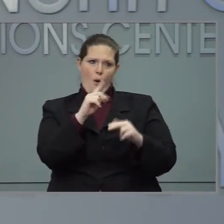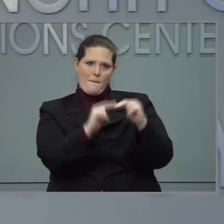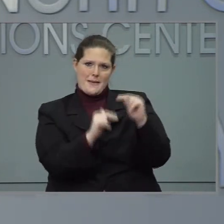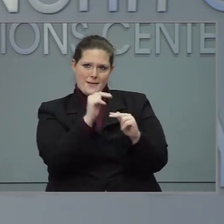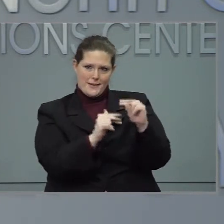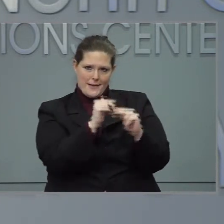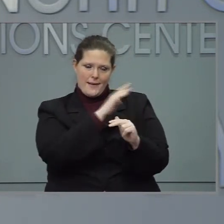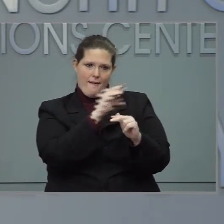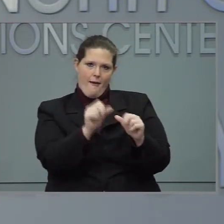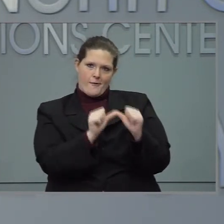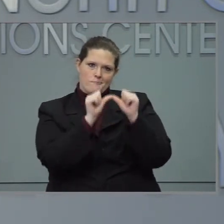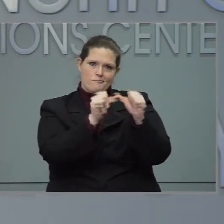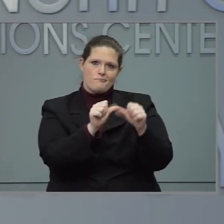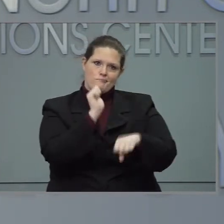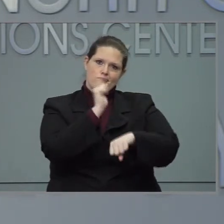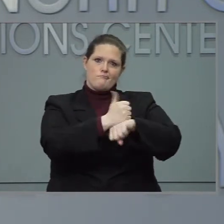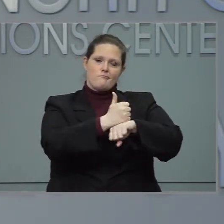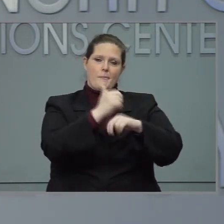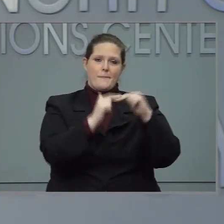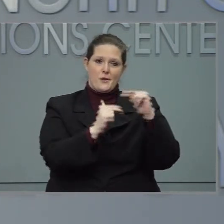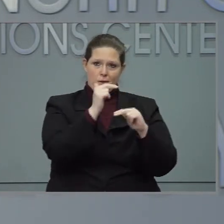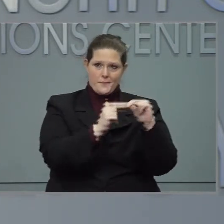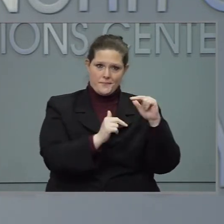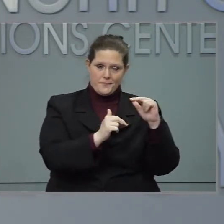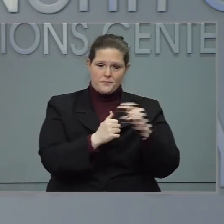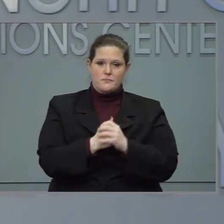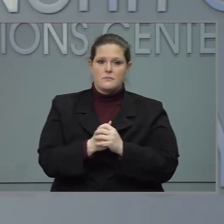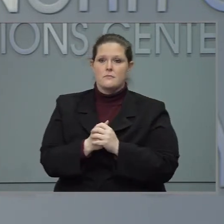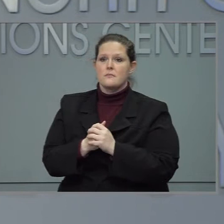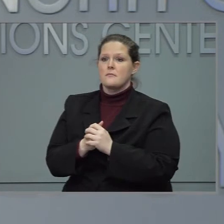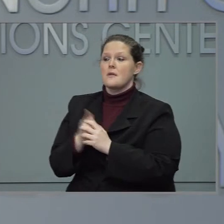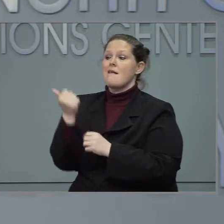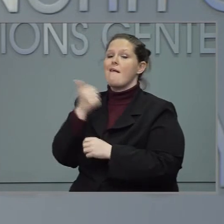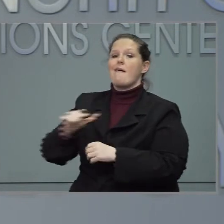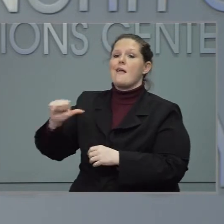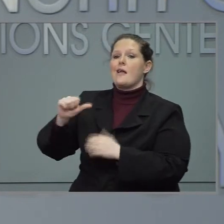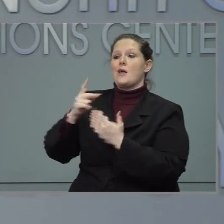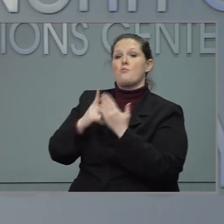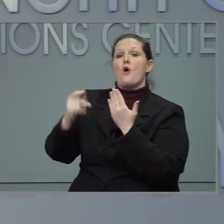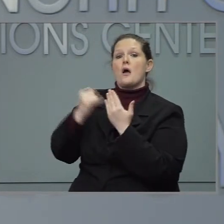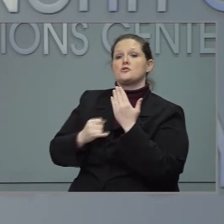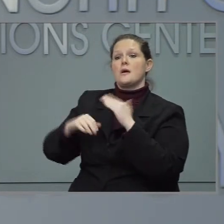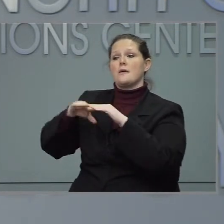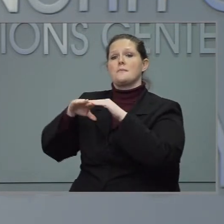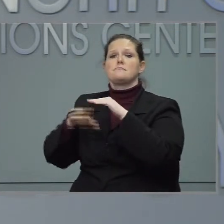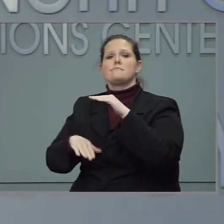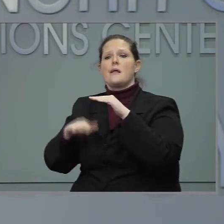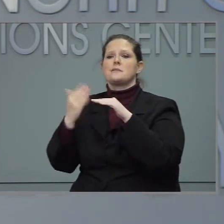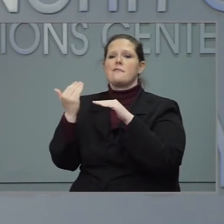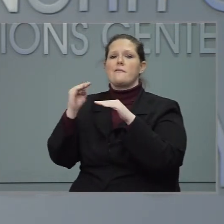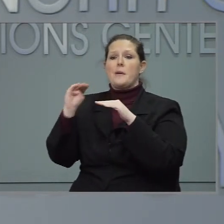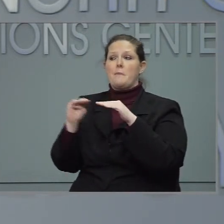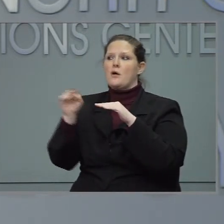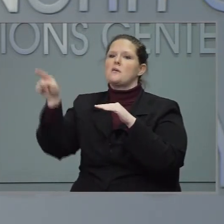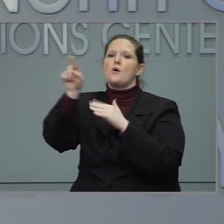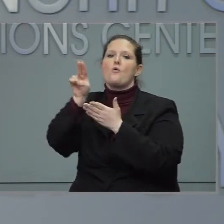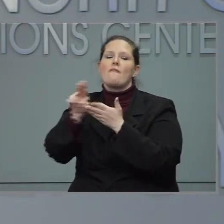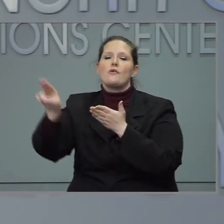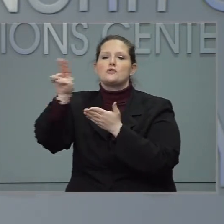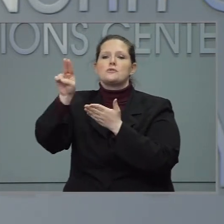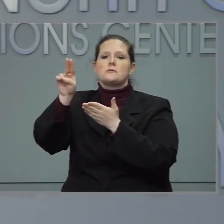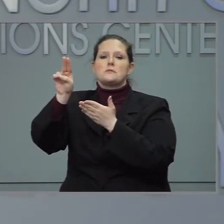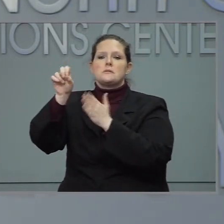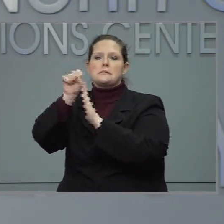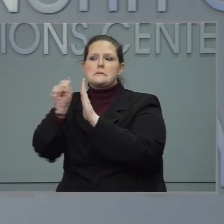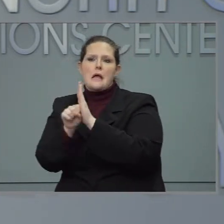any capital project that was under $15 million that was requested from the universities or state agencies would be cash